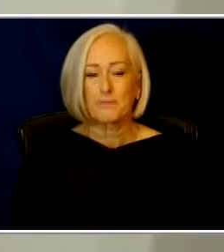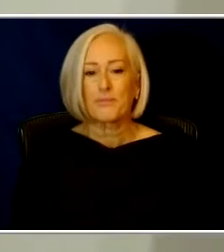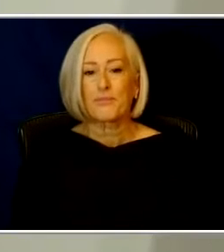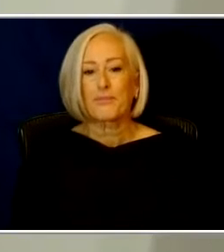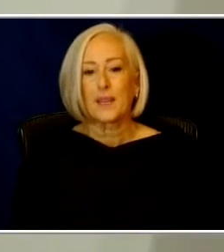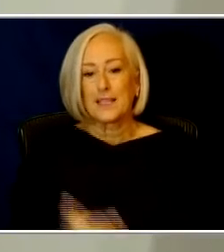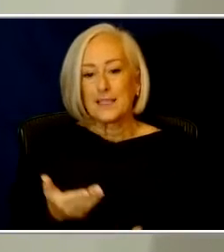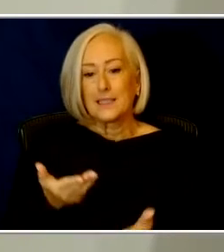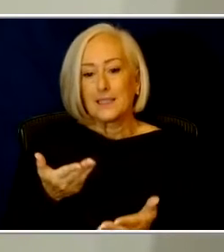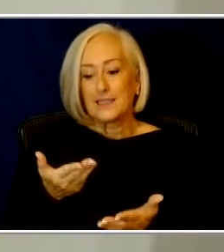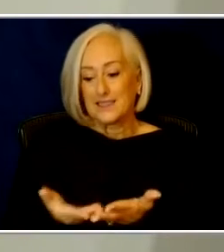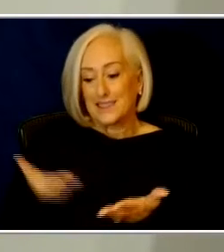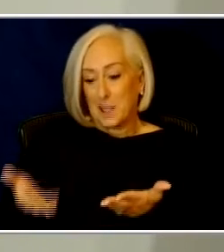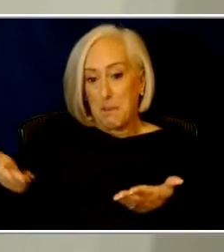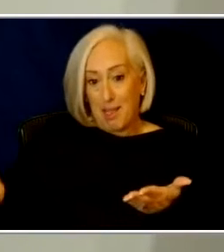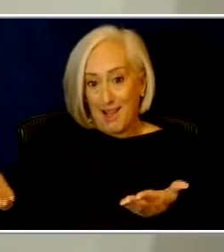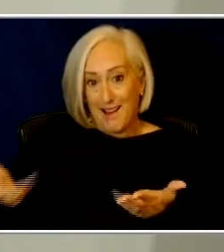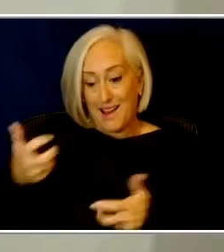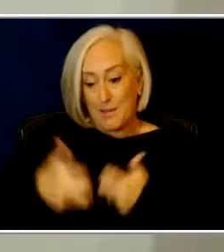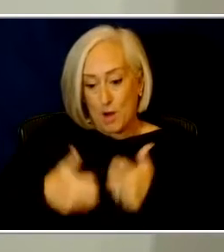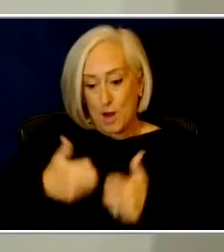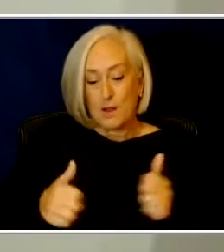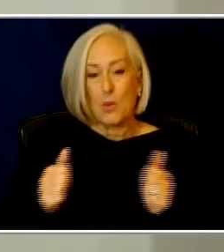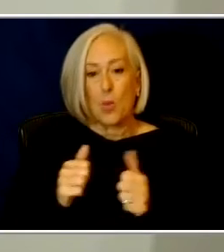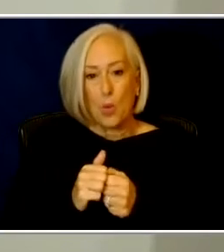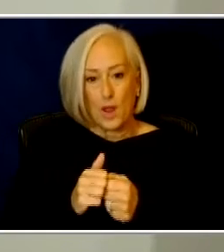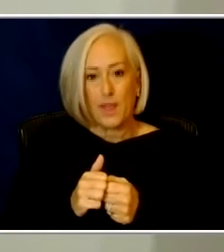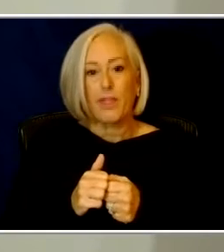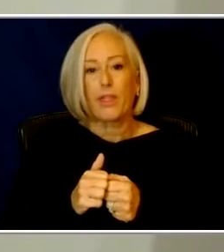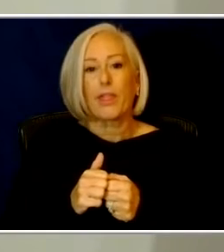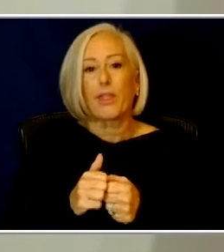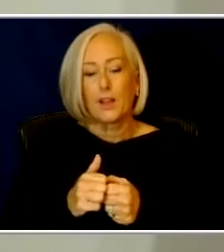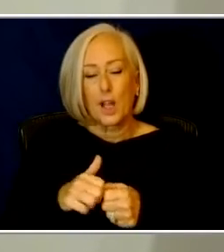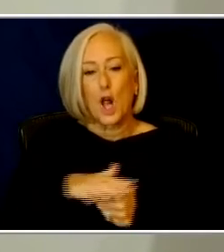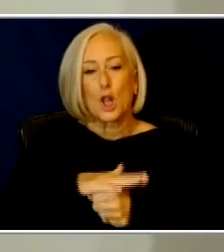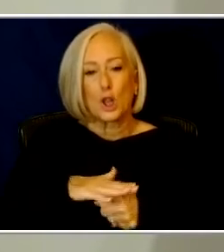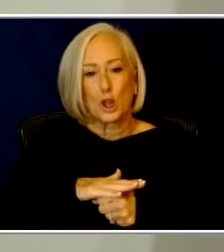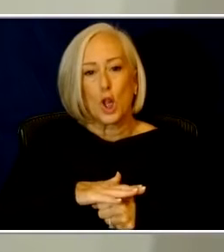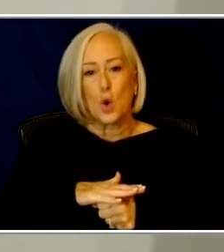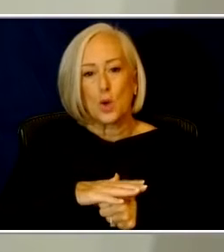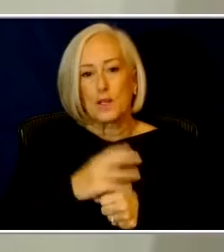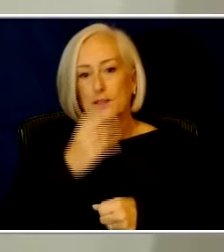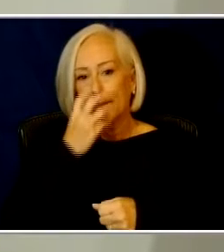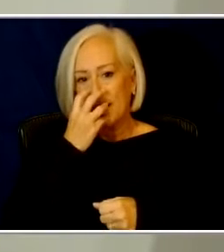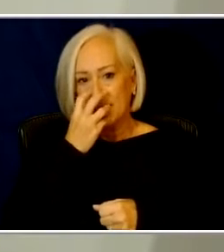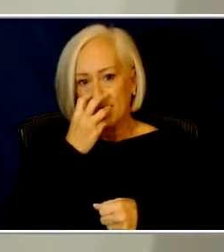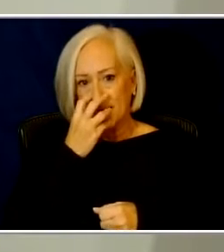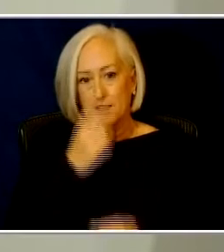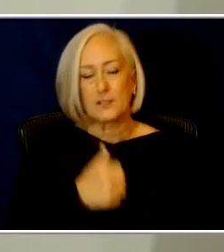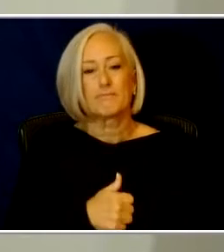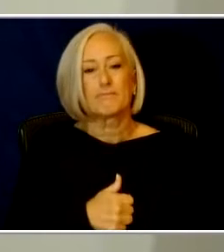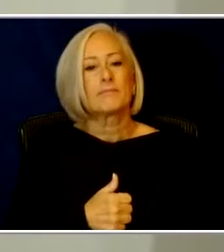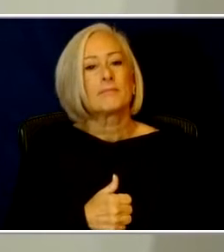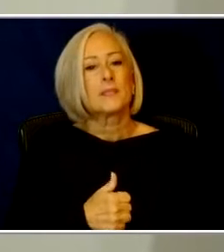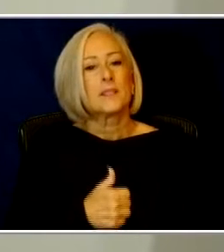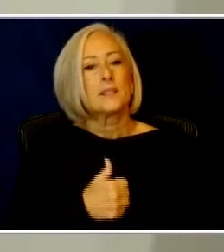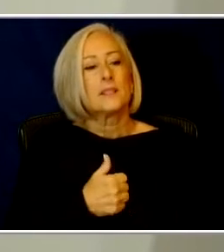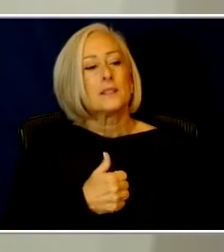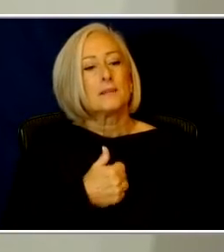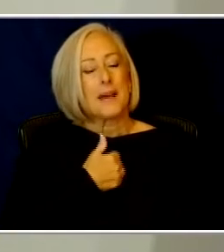issues, particularly with local anesthetics, that's been a big one. As an anesthesiologist, it's interesting